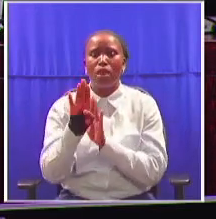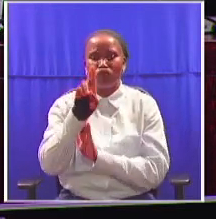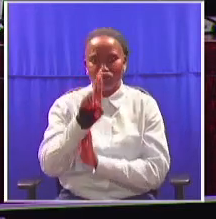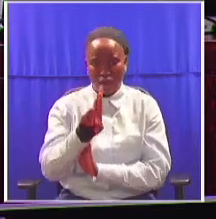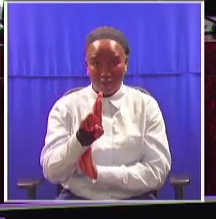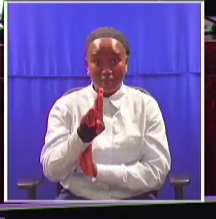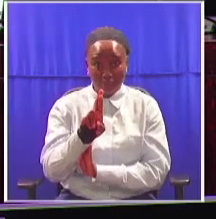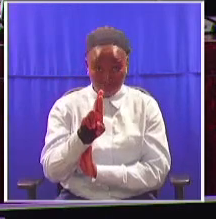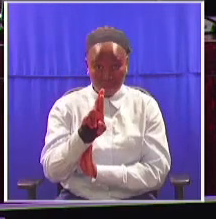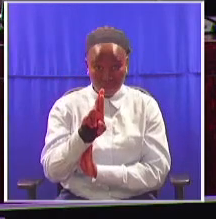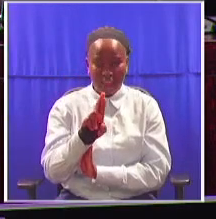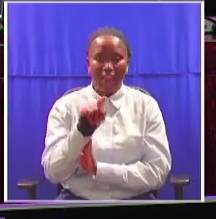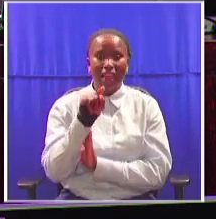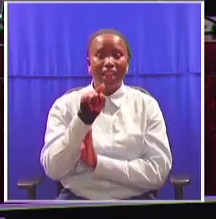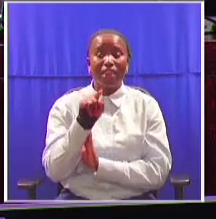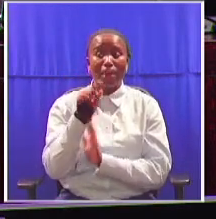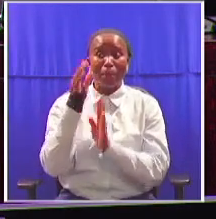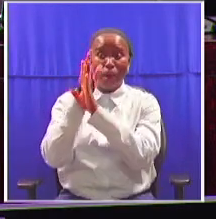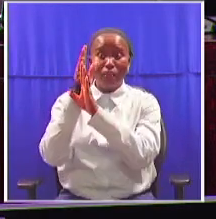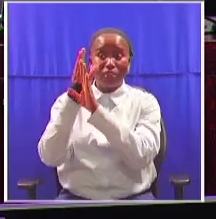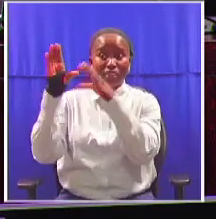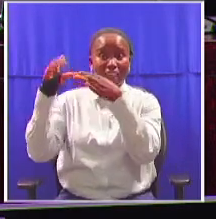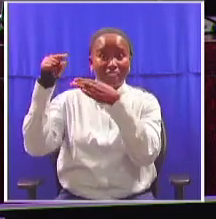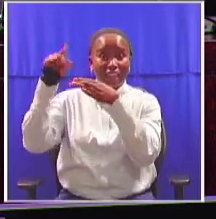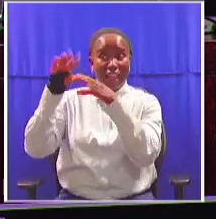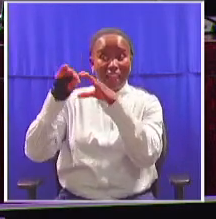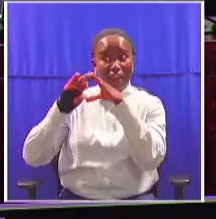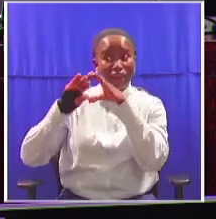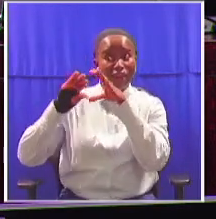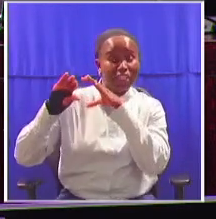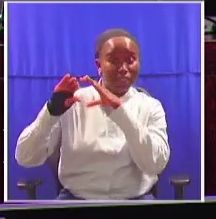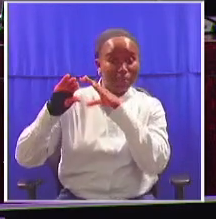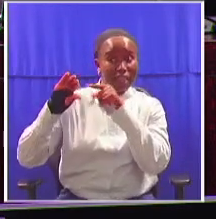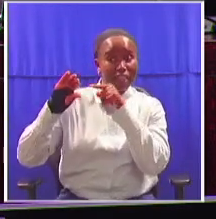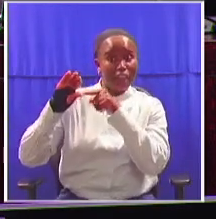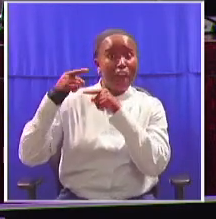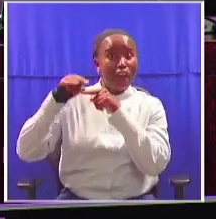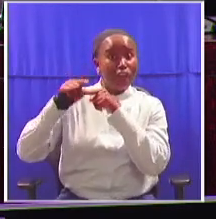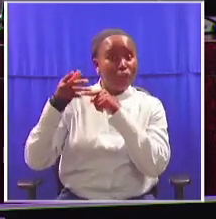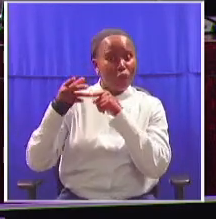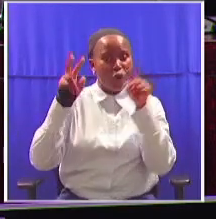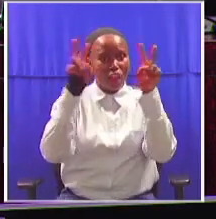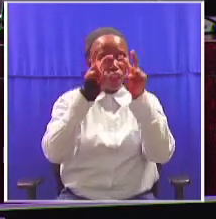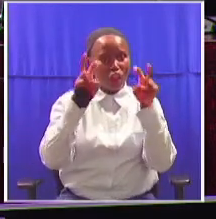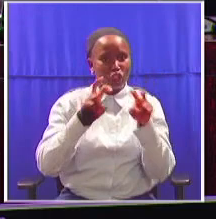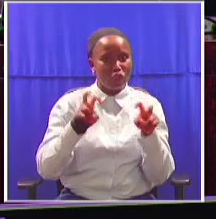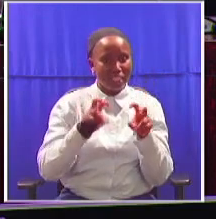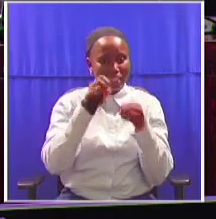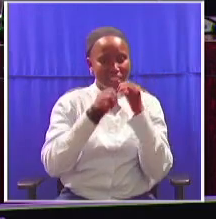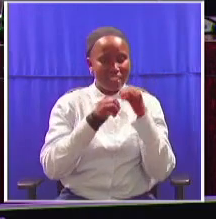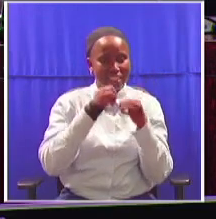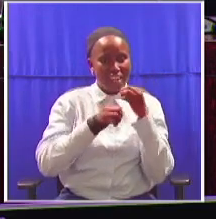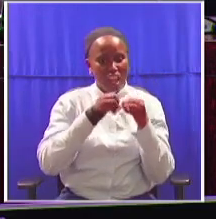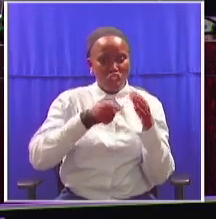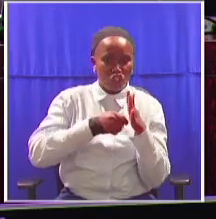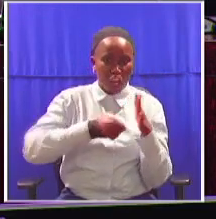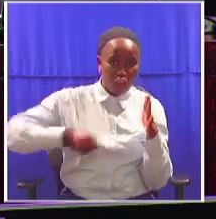exponential growth of private sector investment in electricity generation is proof that this